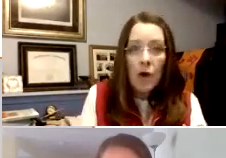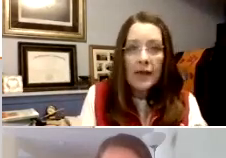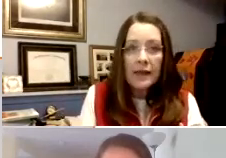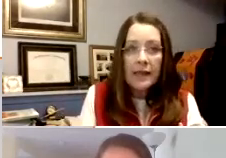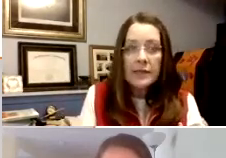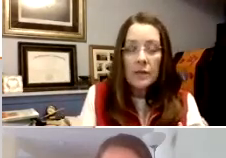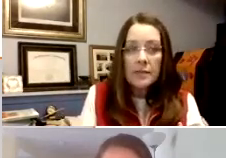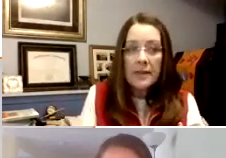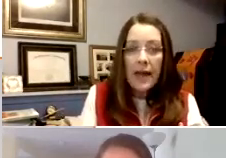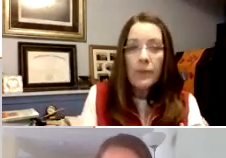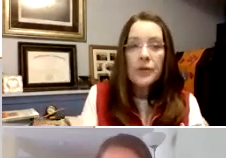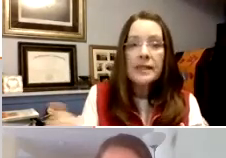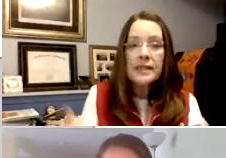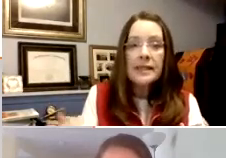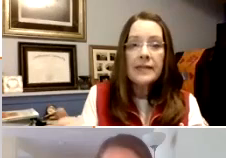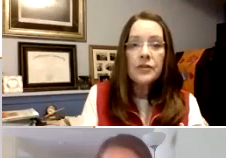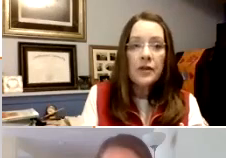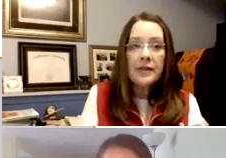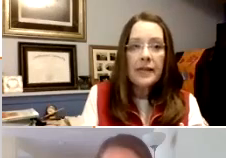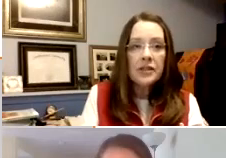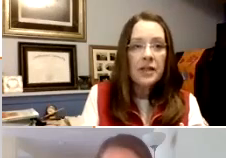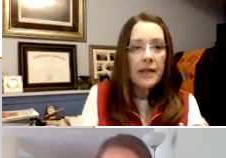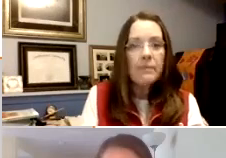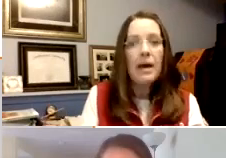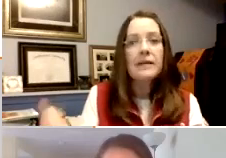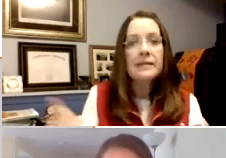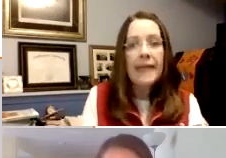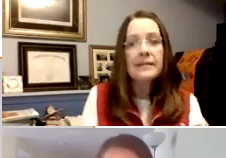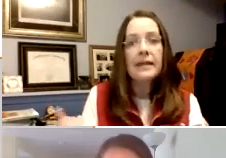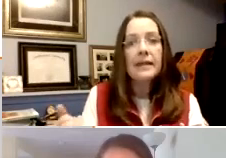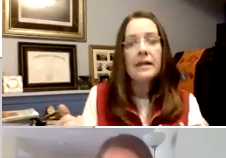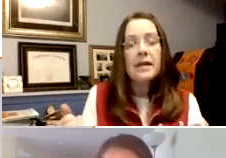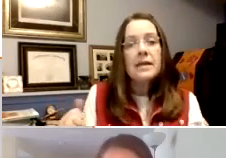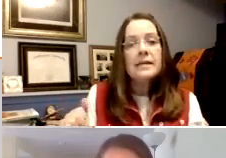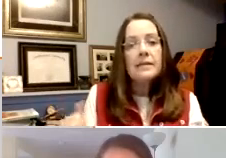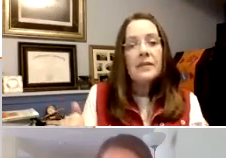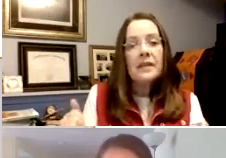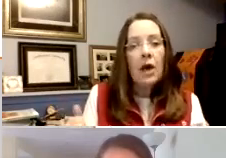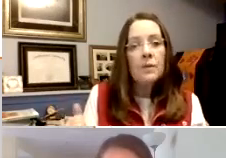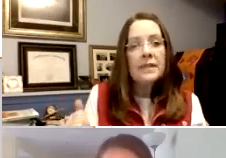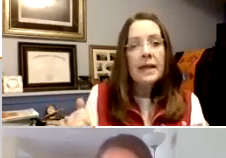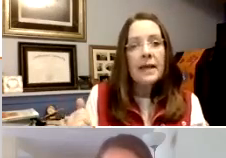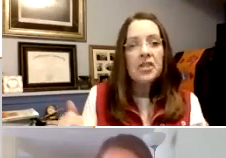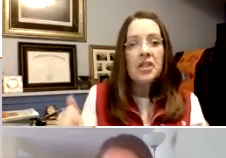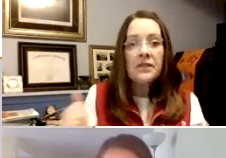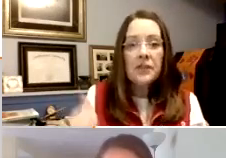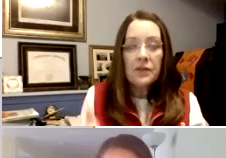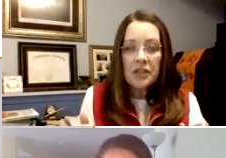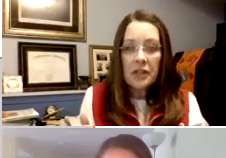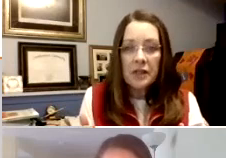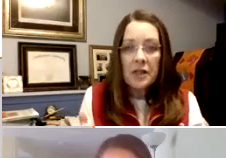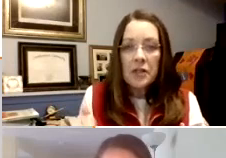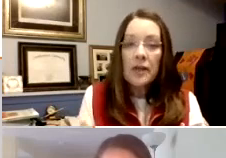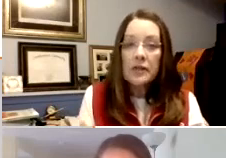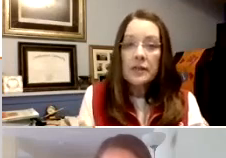the overhead light so much, but now we're using this light to draw their attention, a light box, a task light, something that helps them shift their